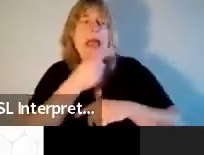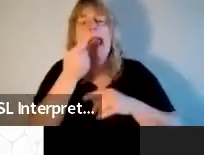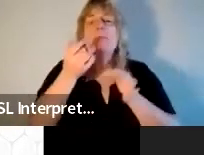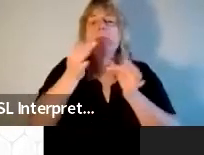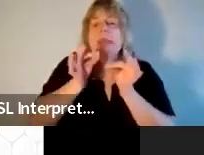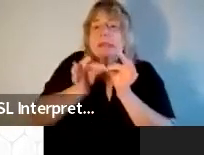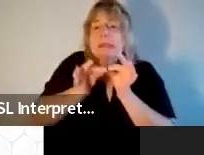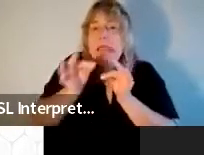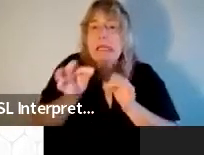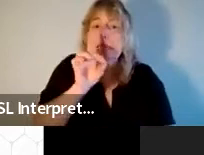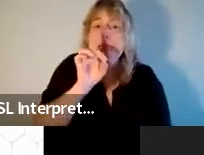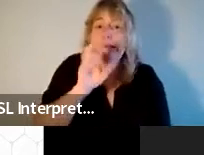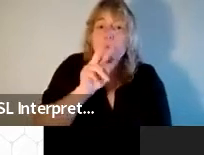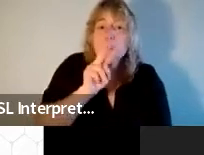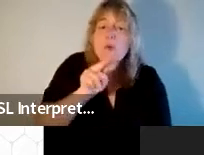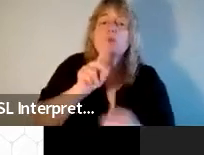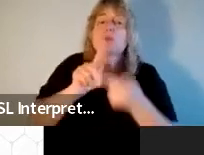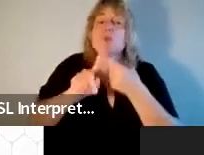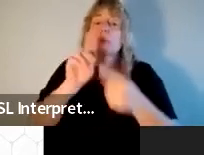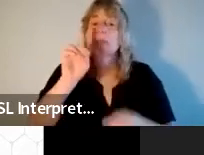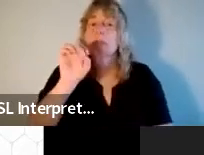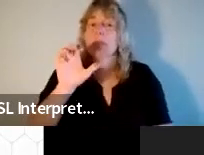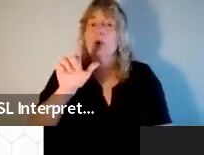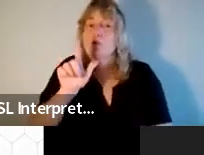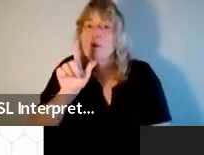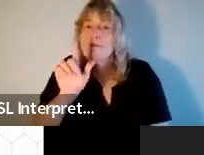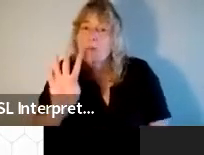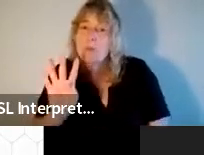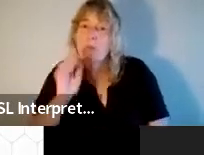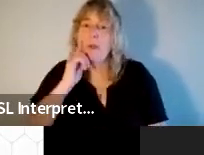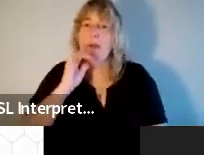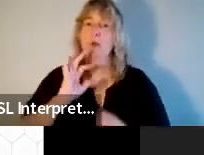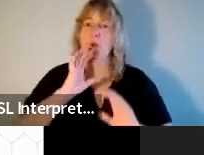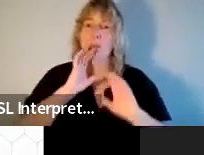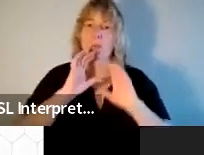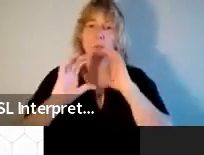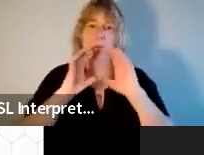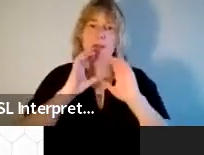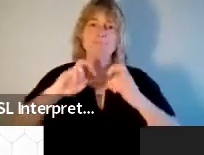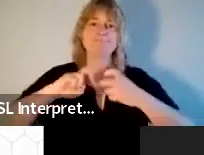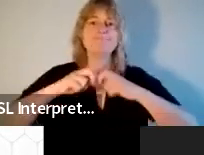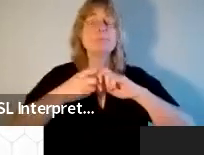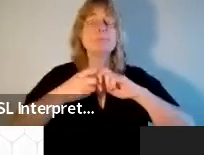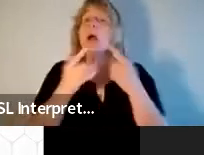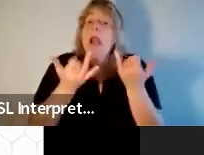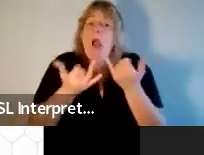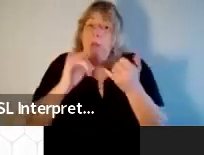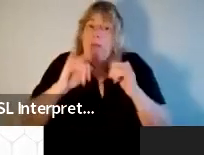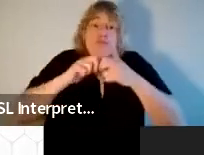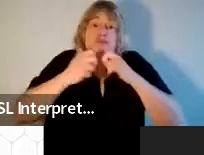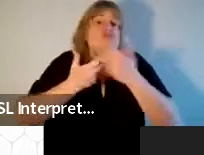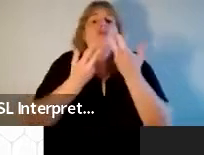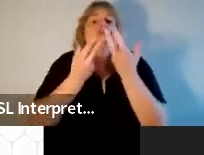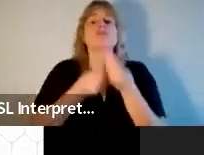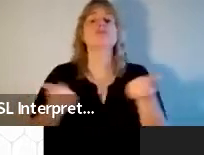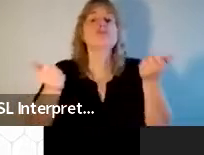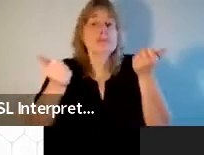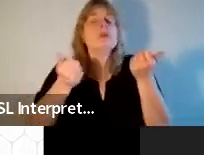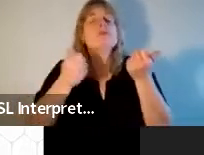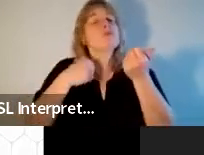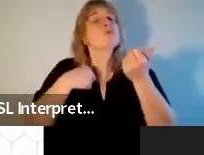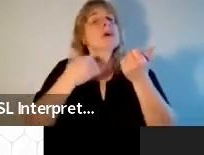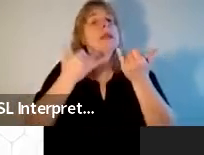to December 24th because of a communications issue, and that's been resolved. And so we're really on target for